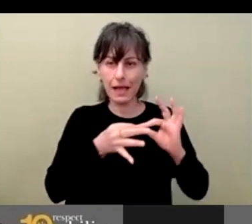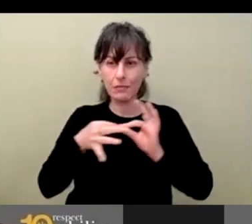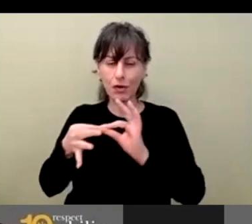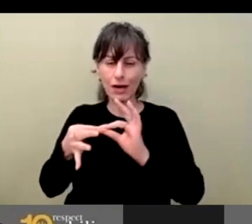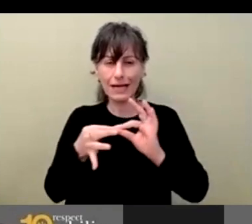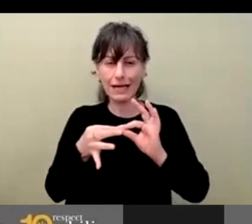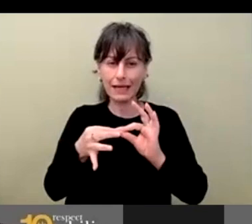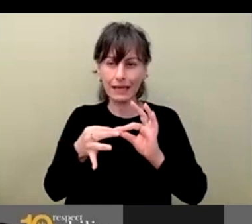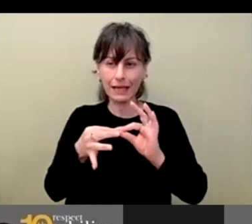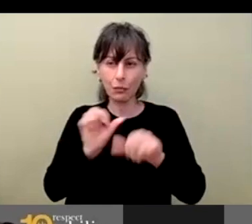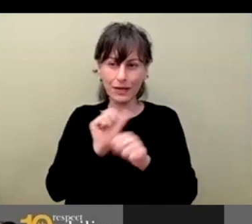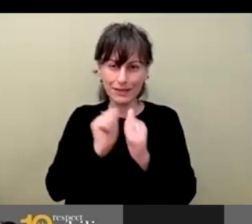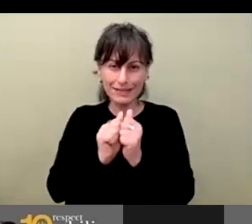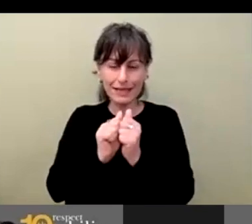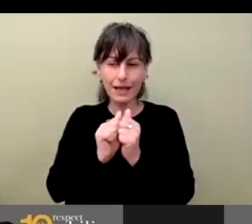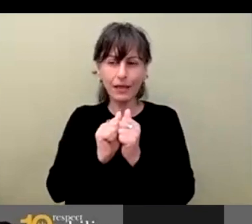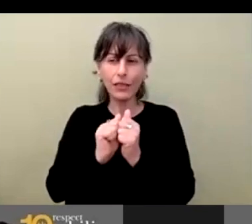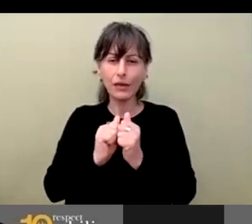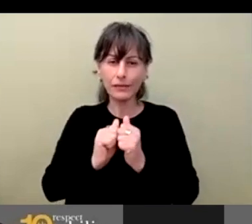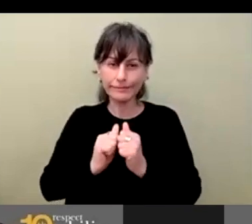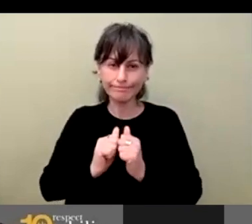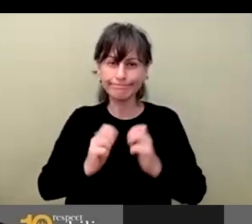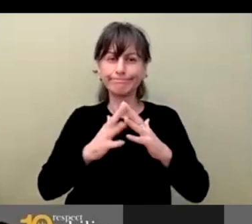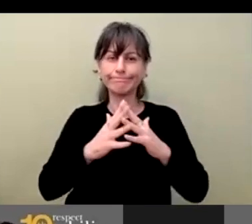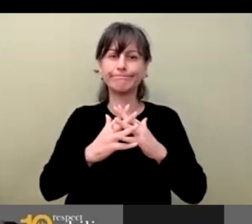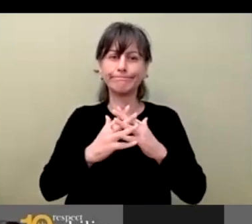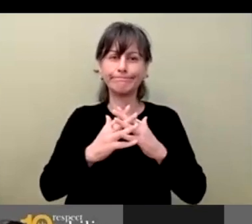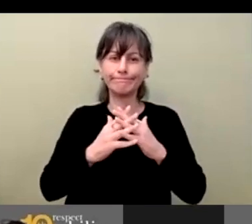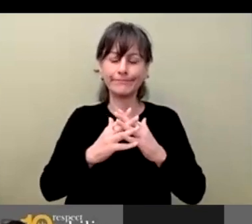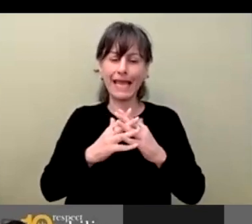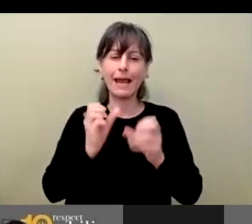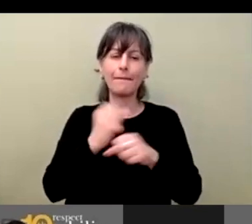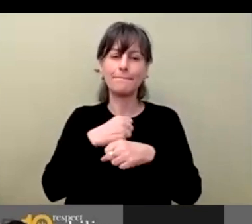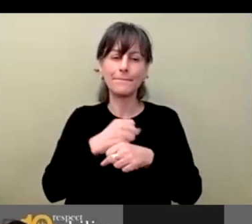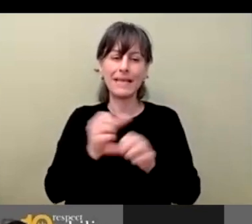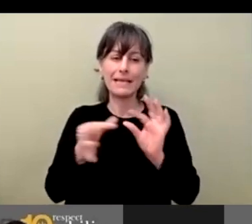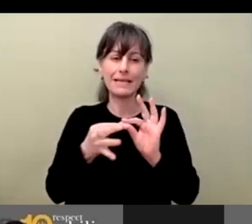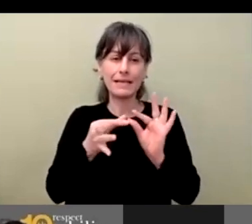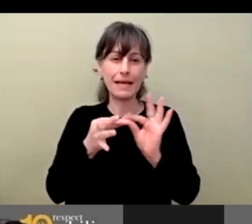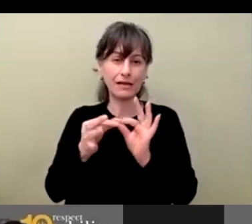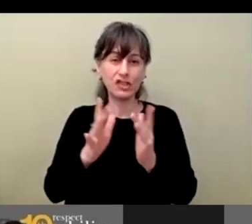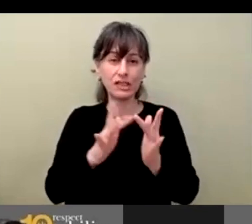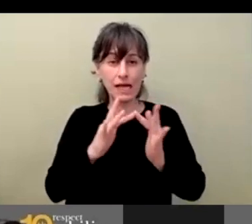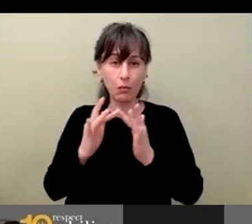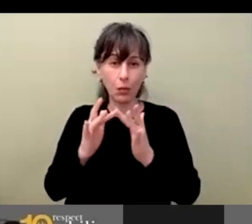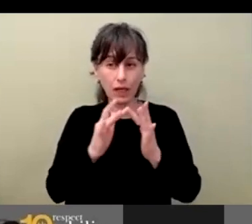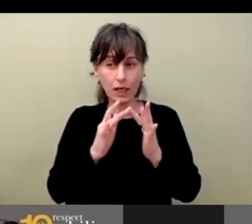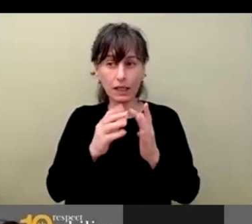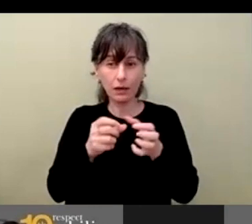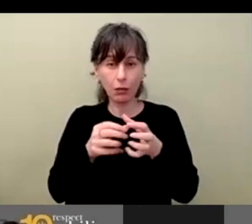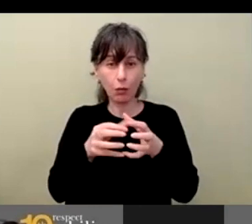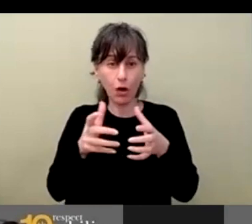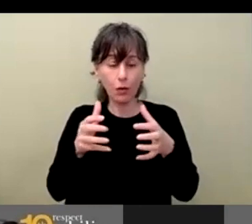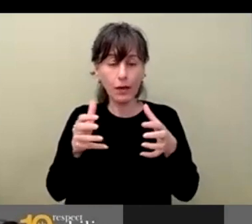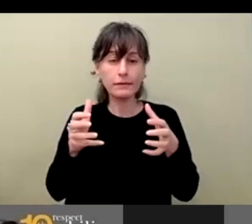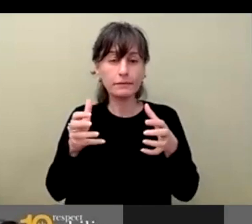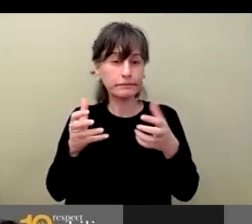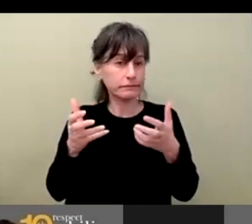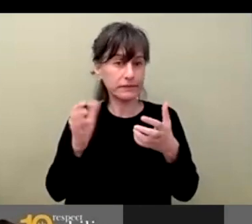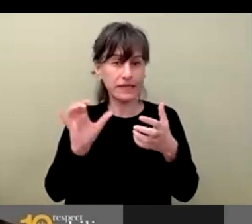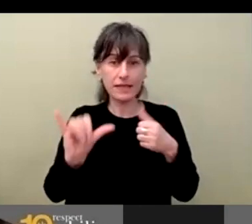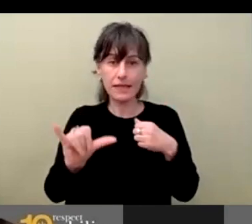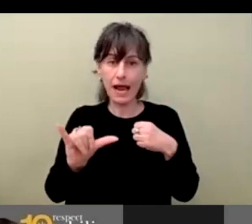and building coalitions and making connections and networking and growing